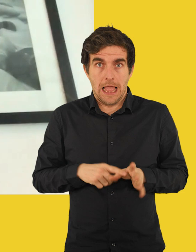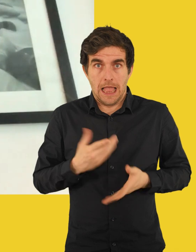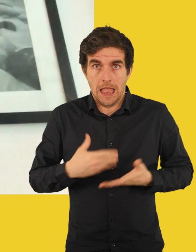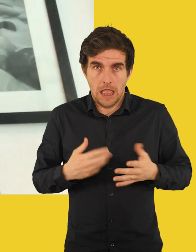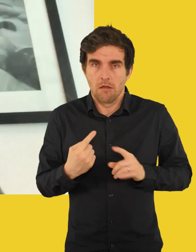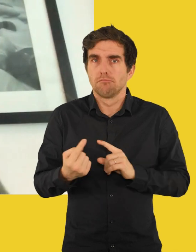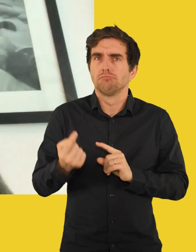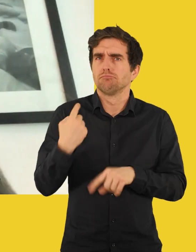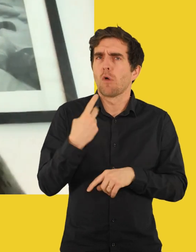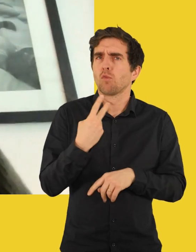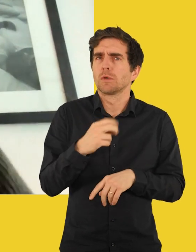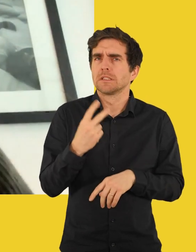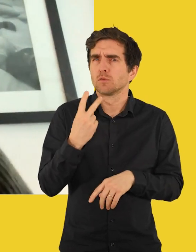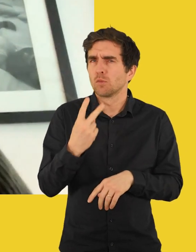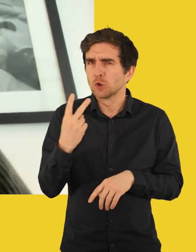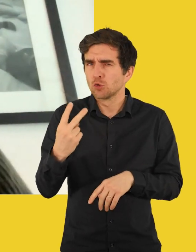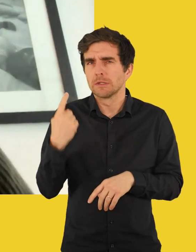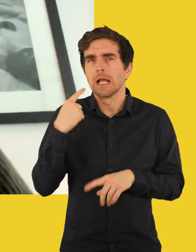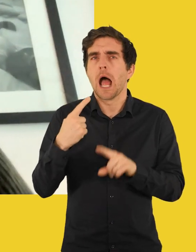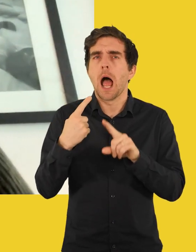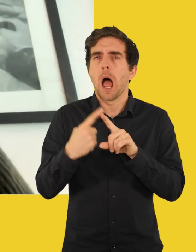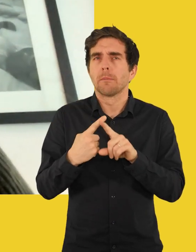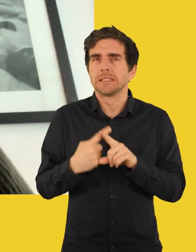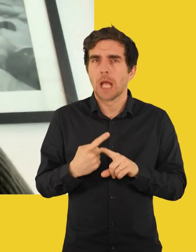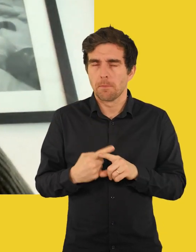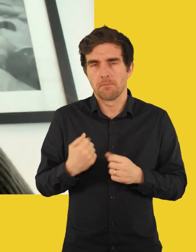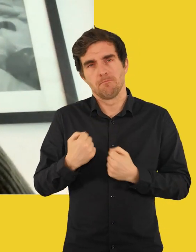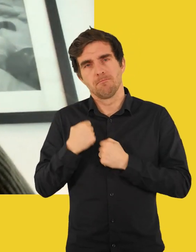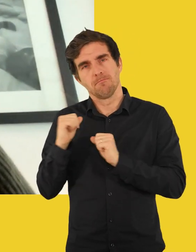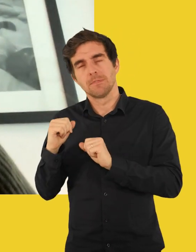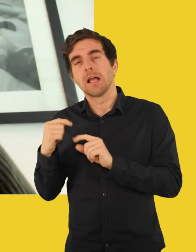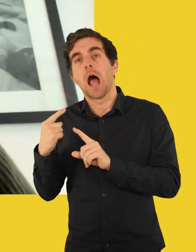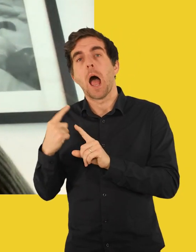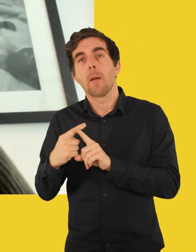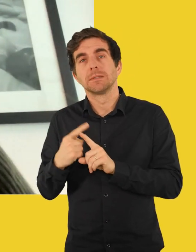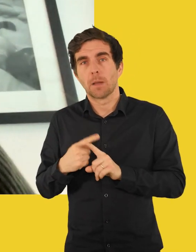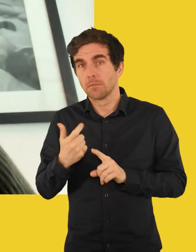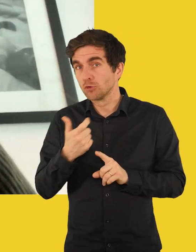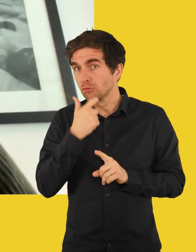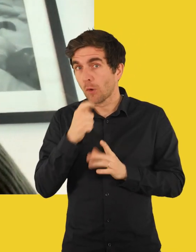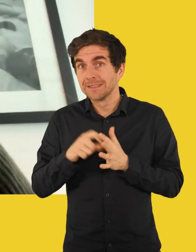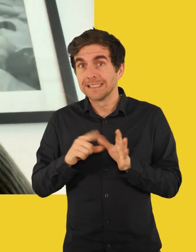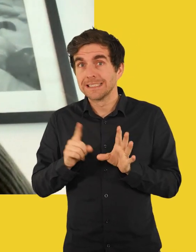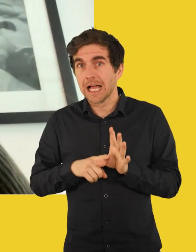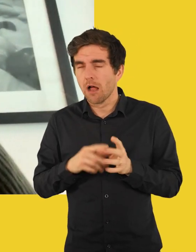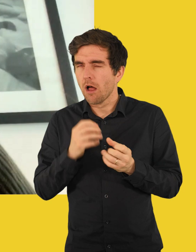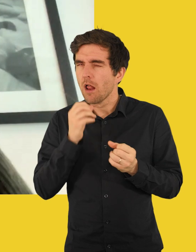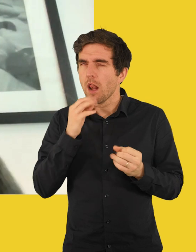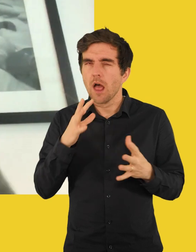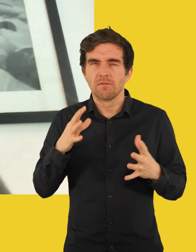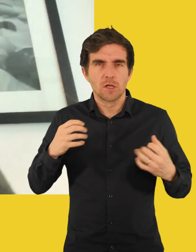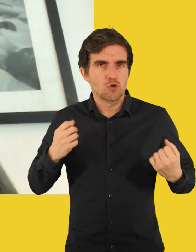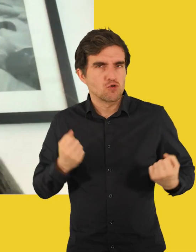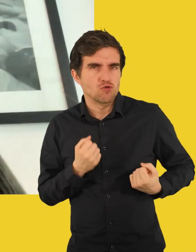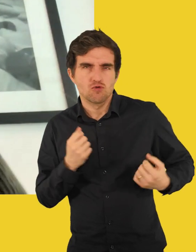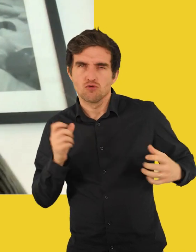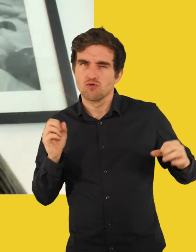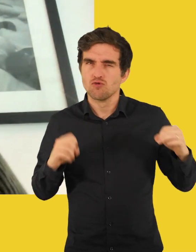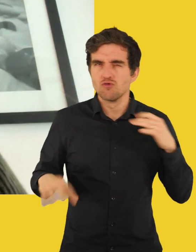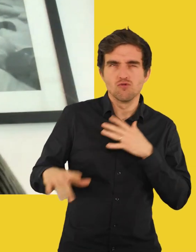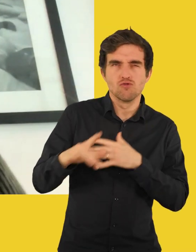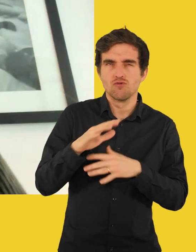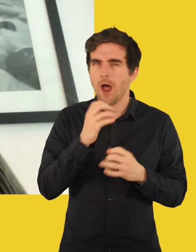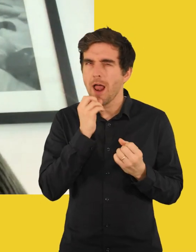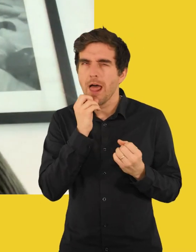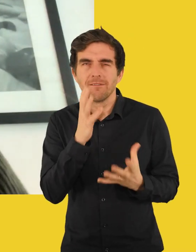one day, we started in 2022 in Amsterdam when they had the Amsterdam Doughnut Day, and it was such an amazing day